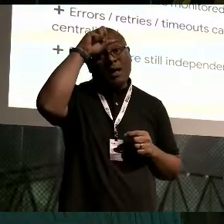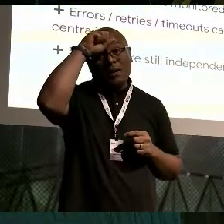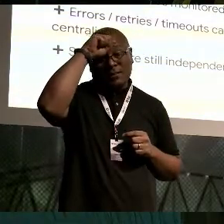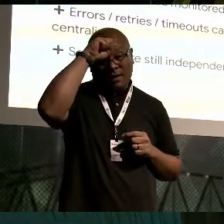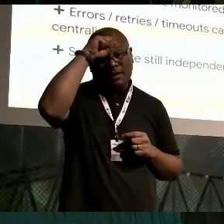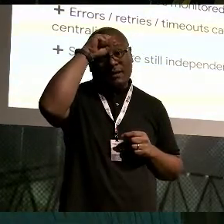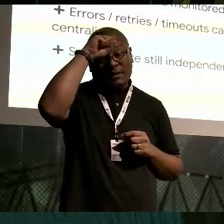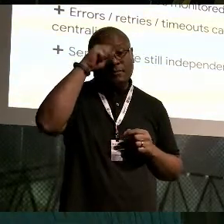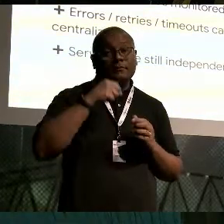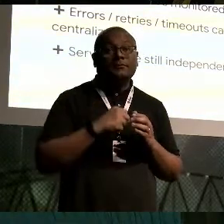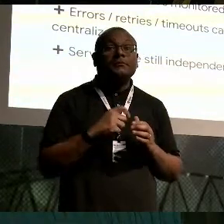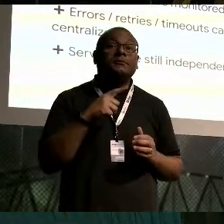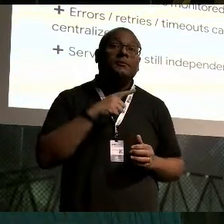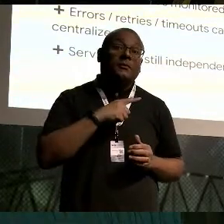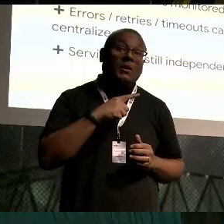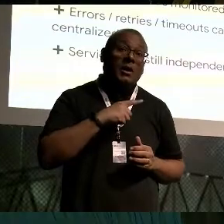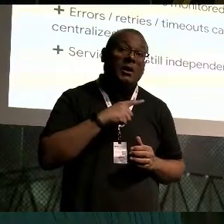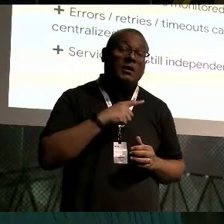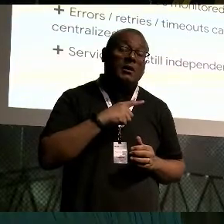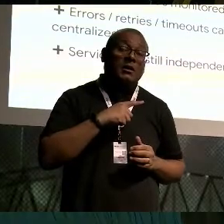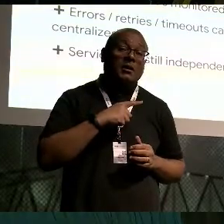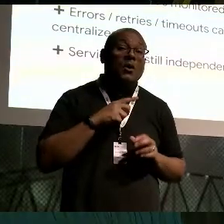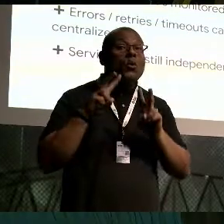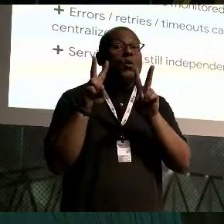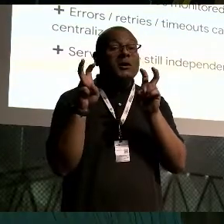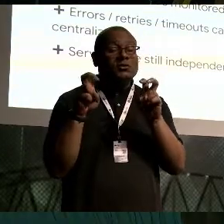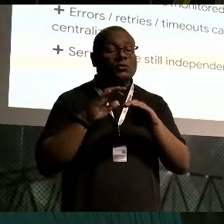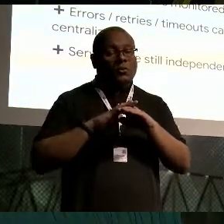it's another thing in your architecture that you need to worry about.